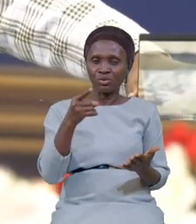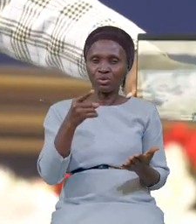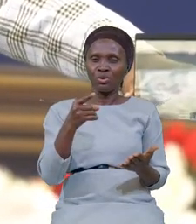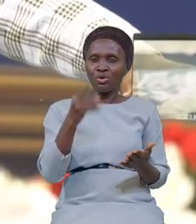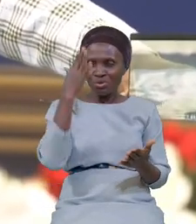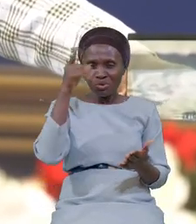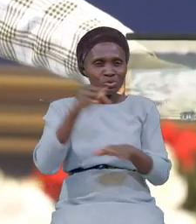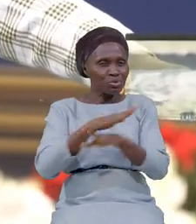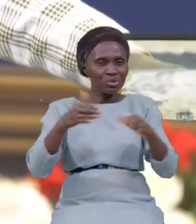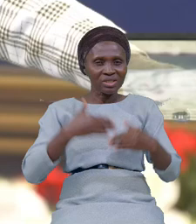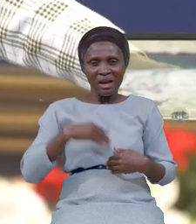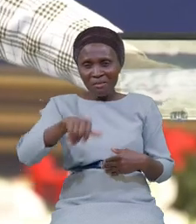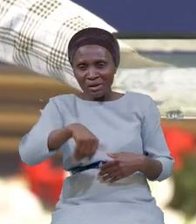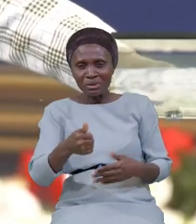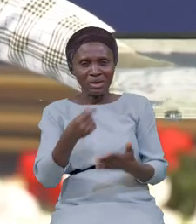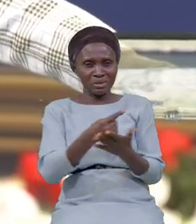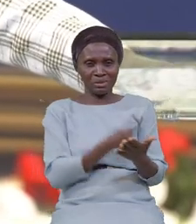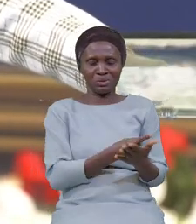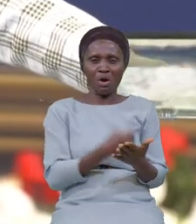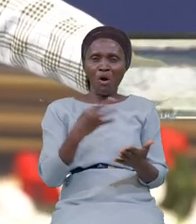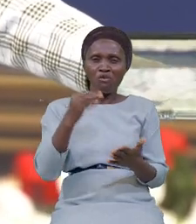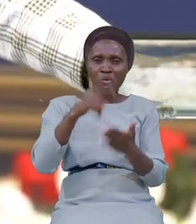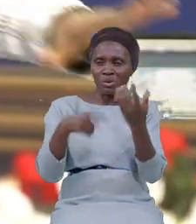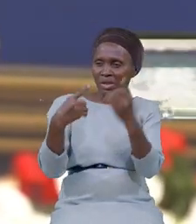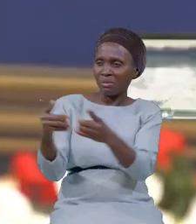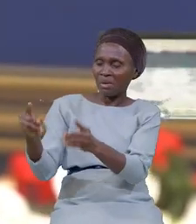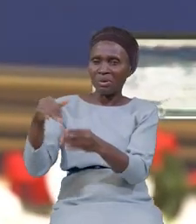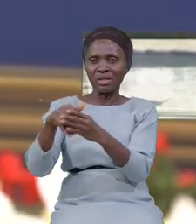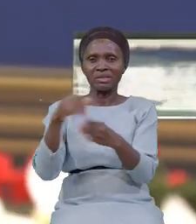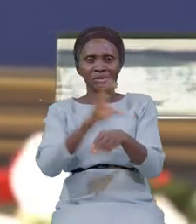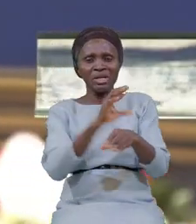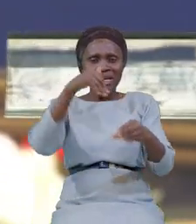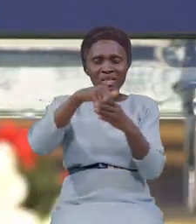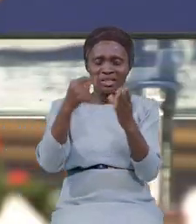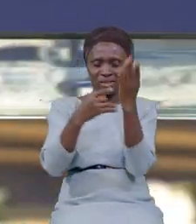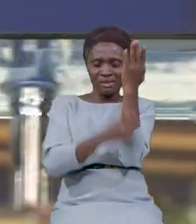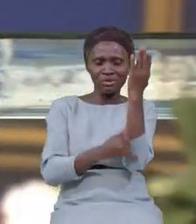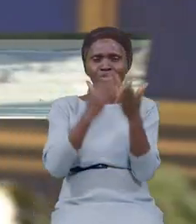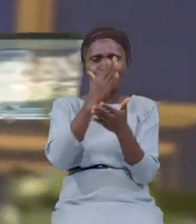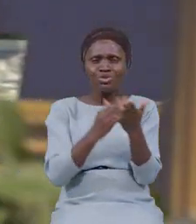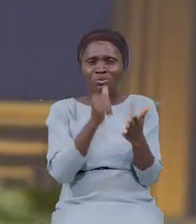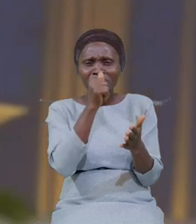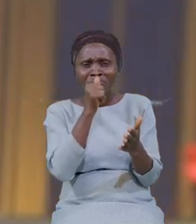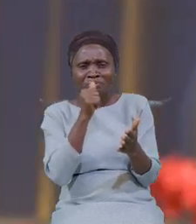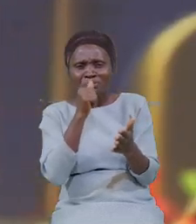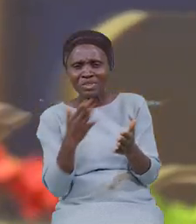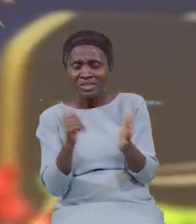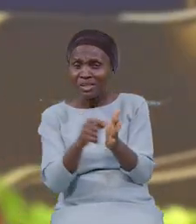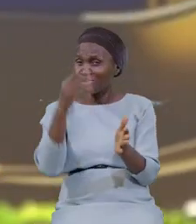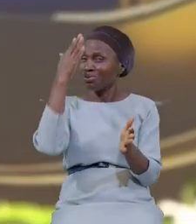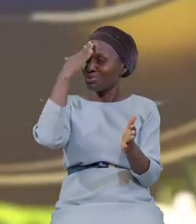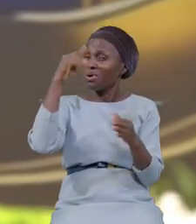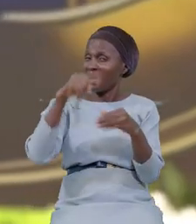this is bad, the leaders are like this, the leaders are like that. Some secret things that you know